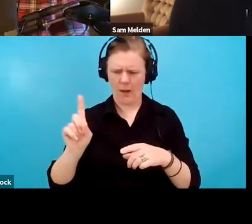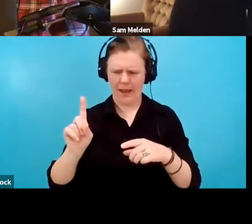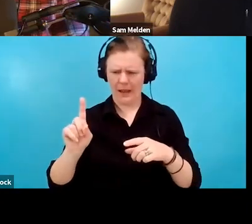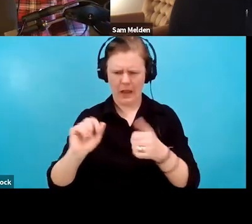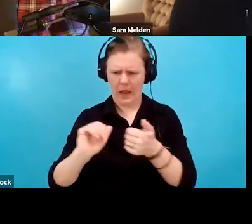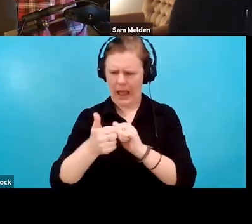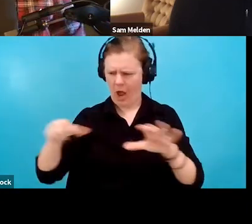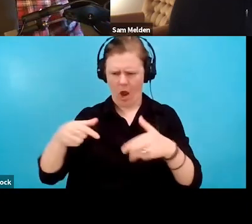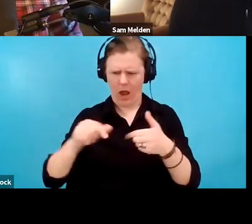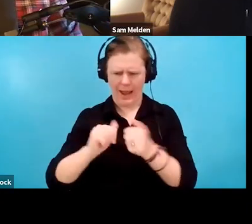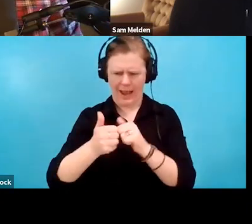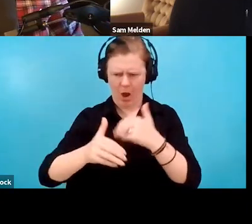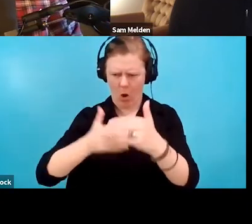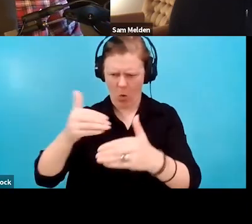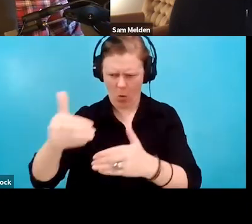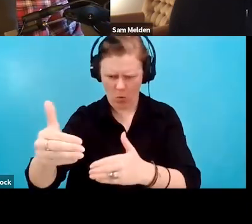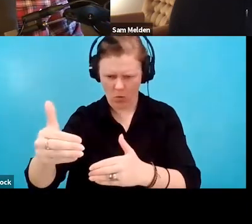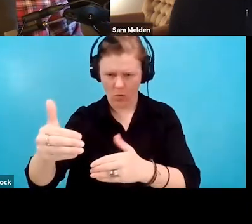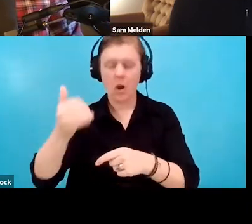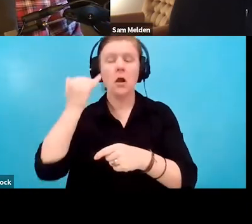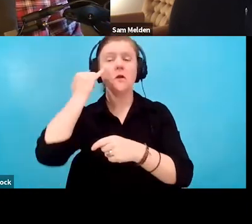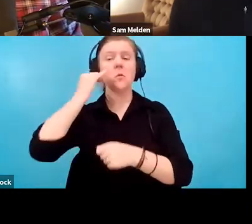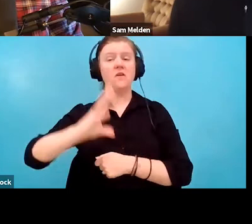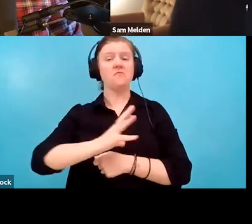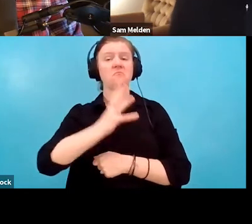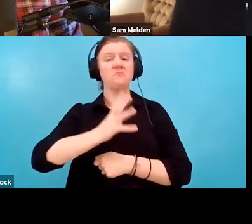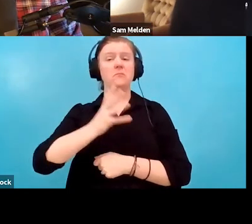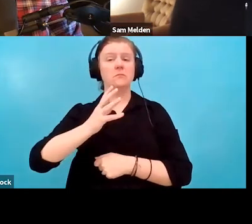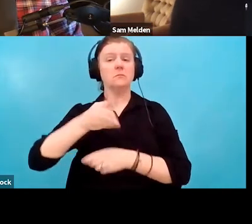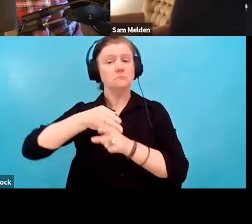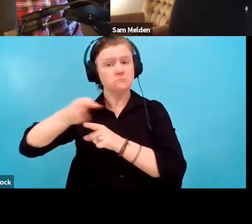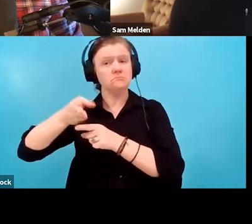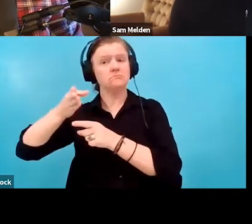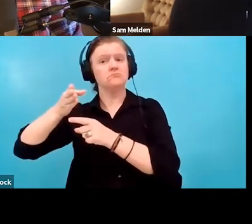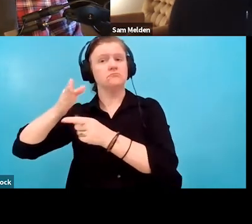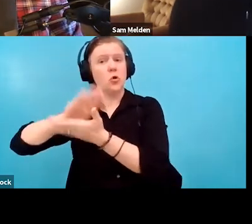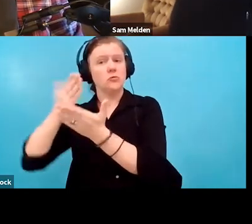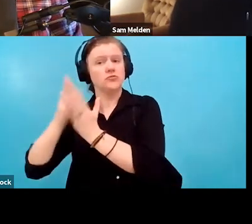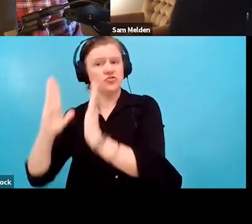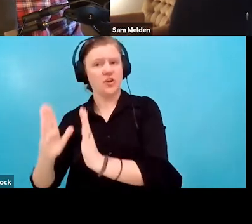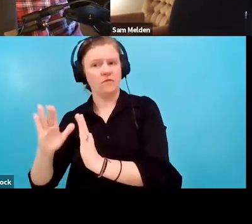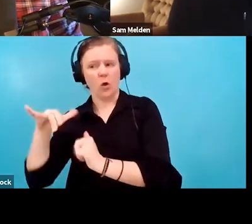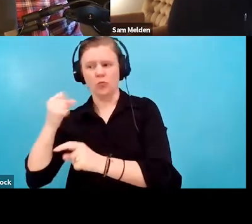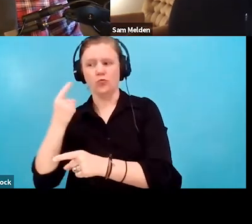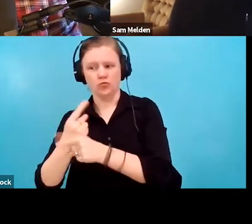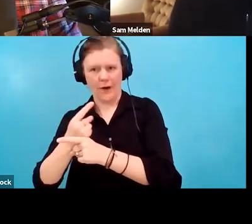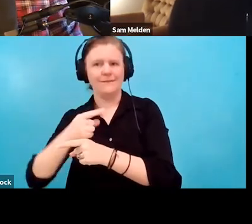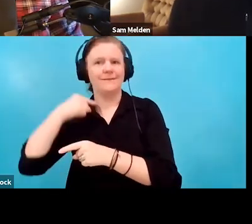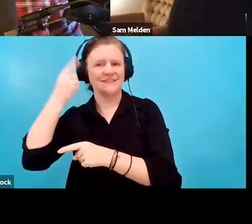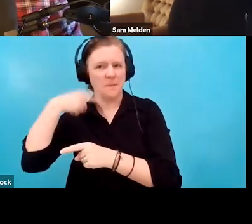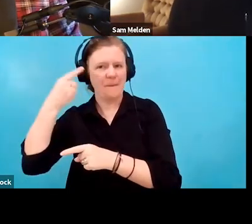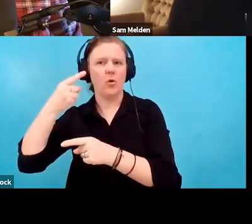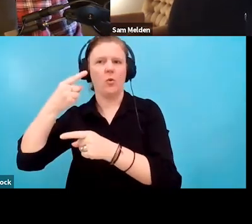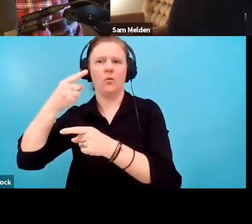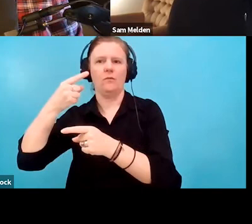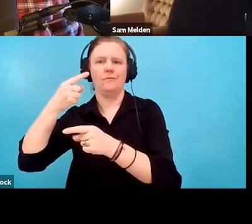have happened. Now, if you were a chef or somebody who cooked a lot, you probably would have thought, oh yeah, I should probably chop that tomato or that, you know, tomato or